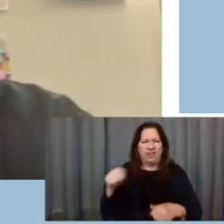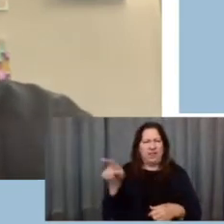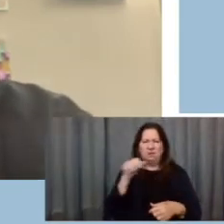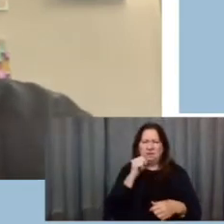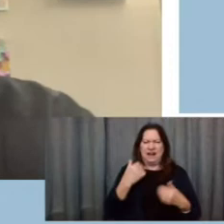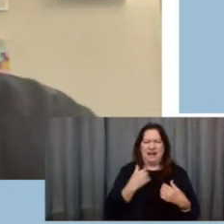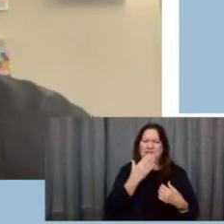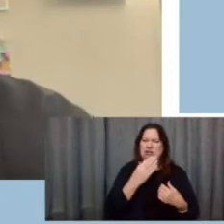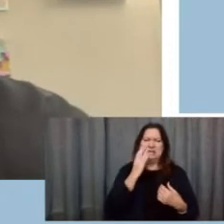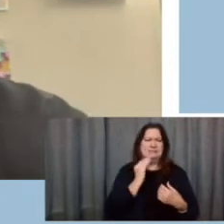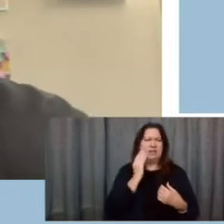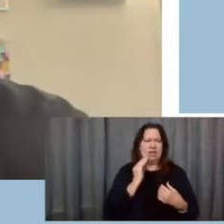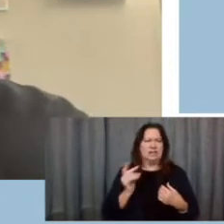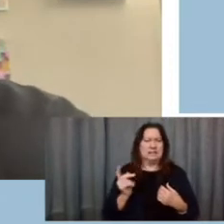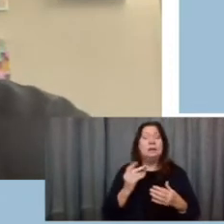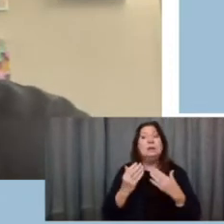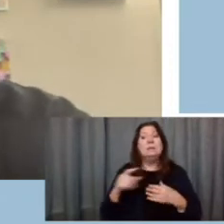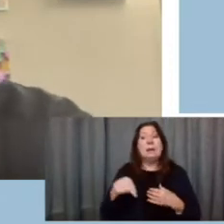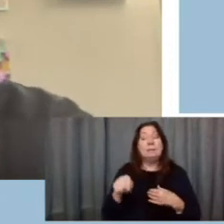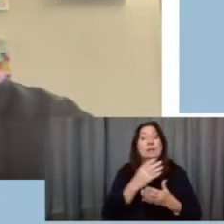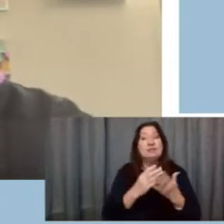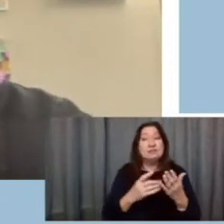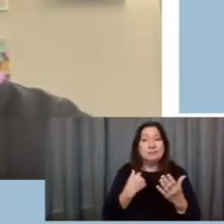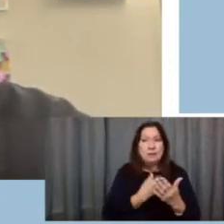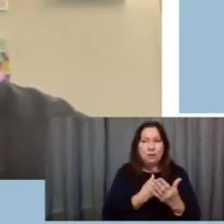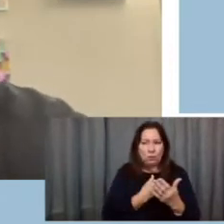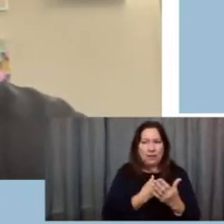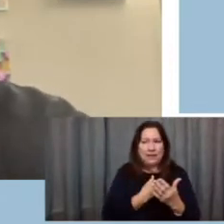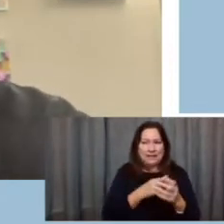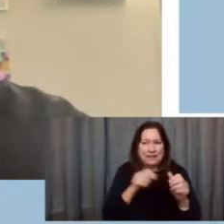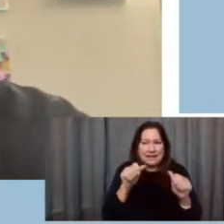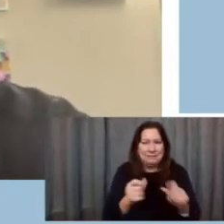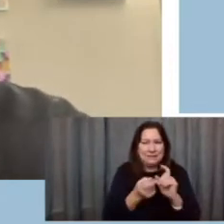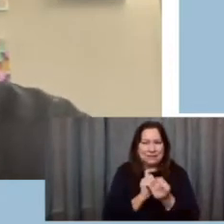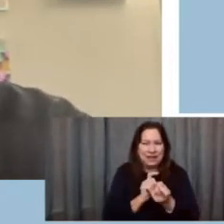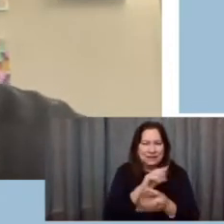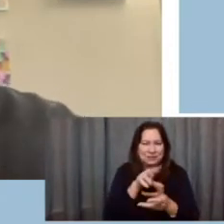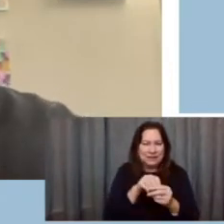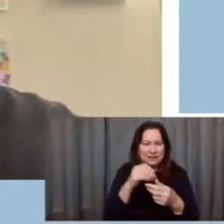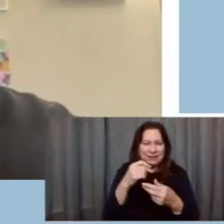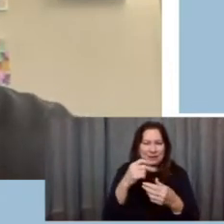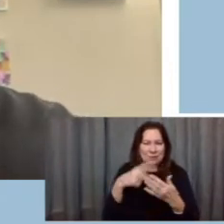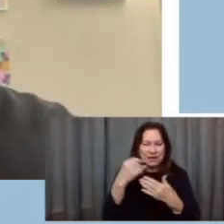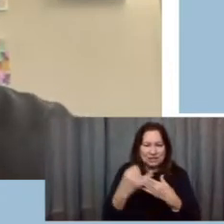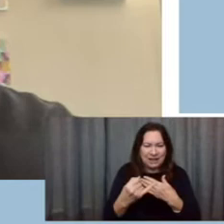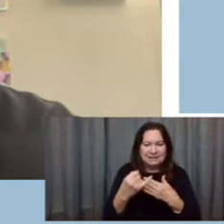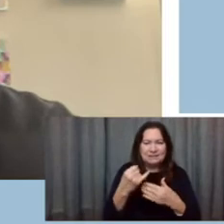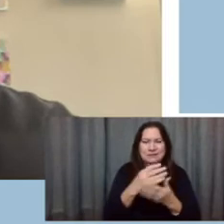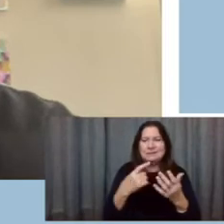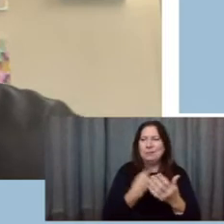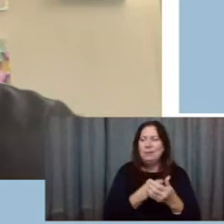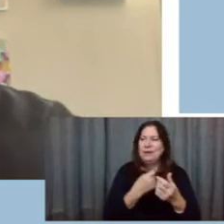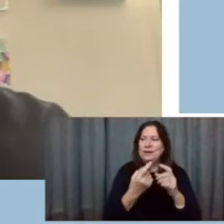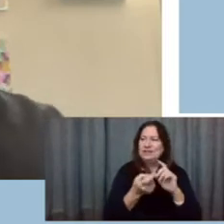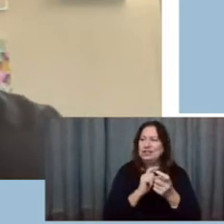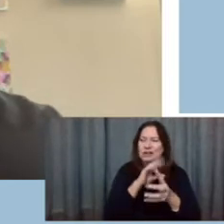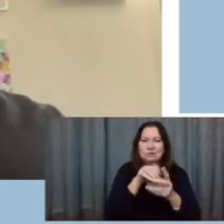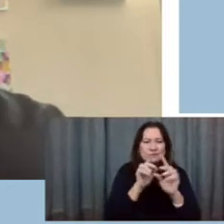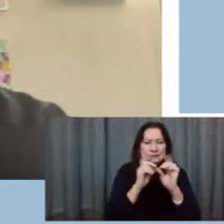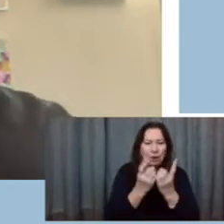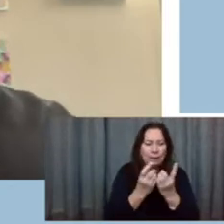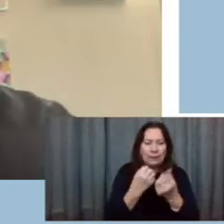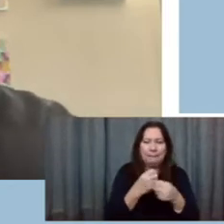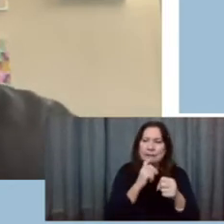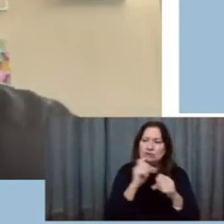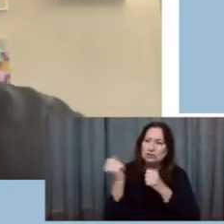of experience, maybe there is something that can be changed within the project, or there's something that can be changed within the department to ensure that